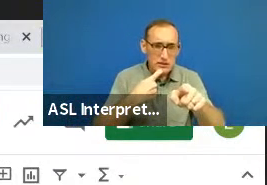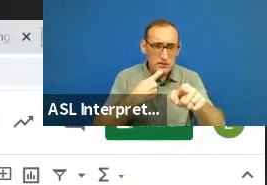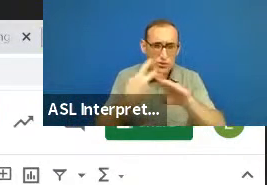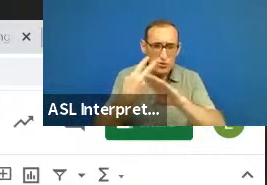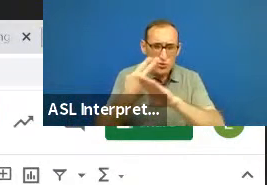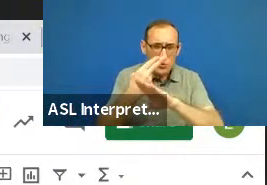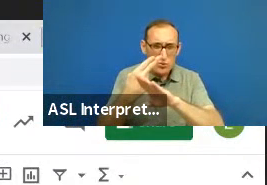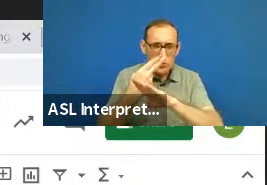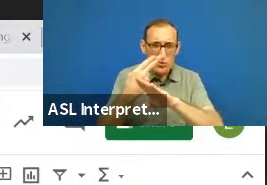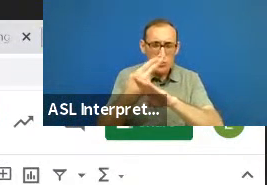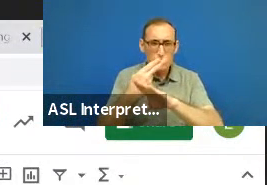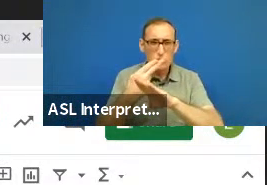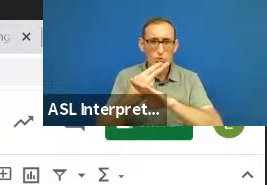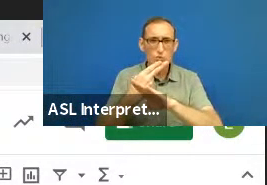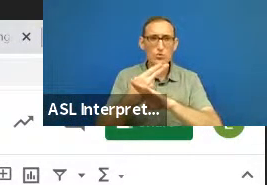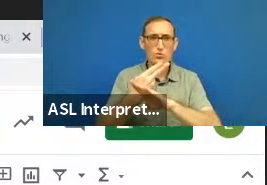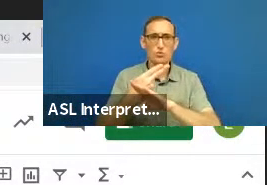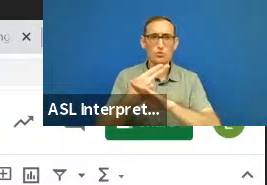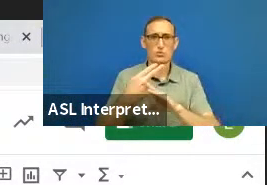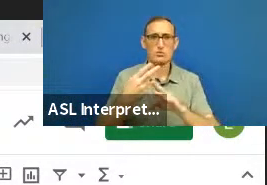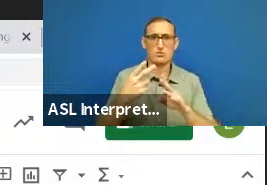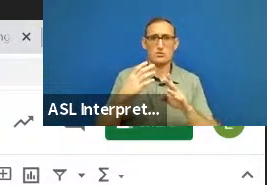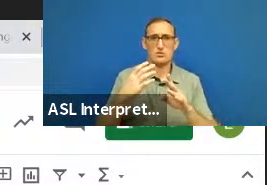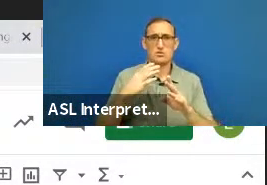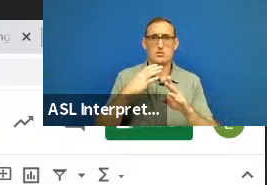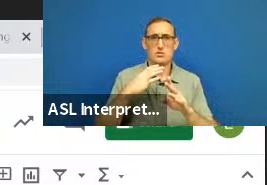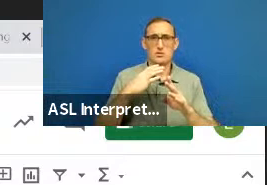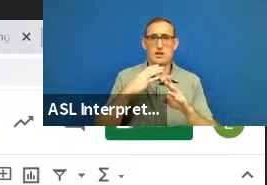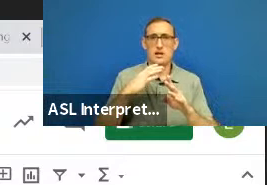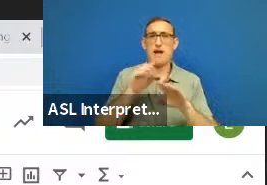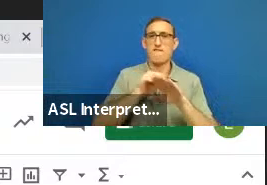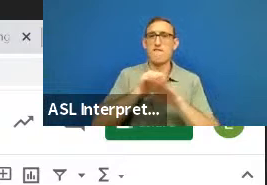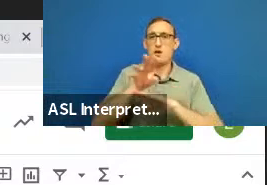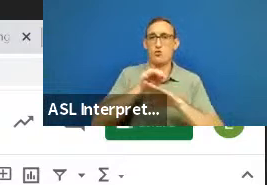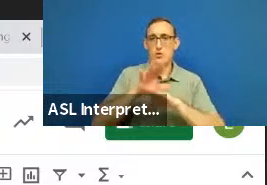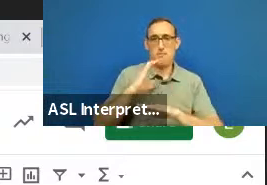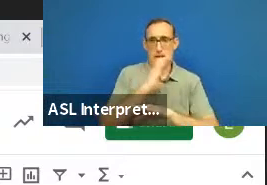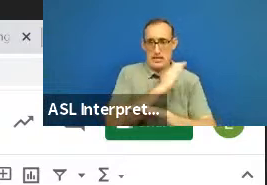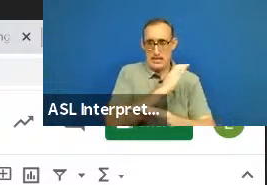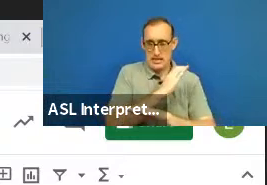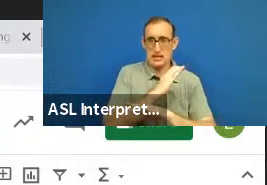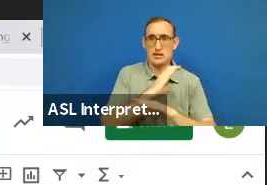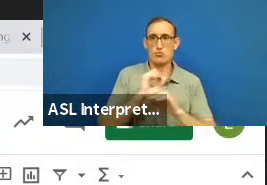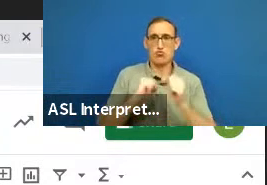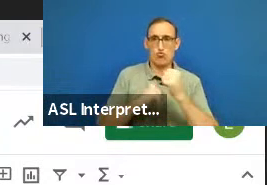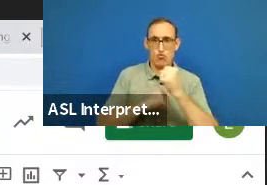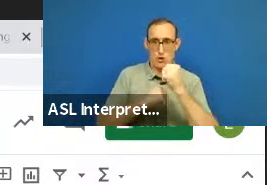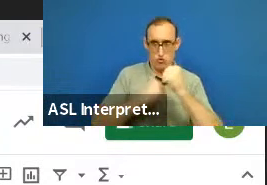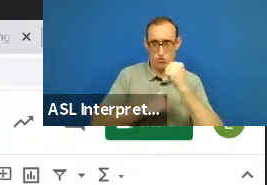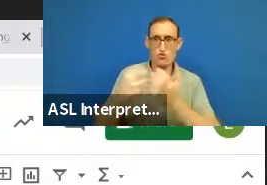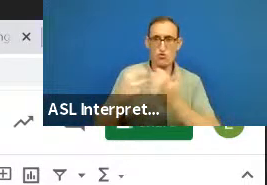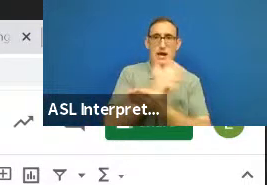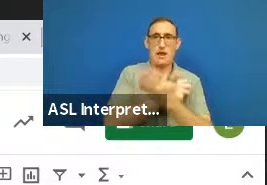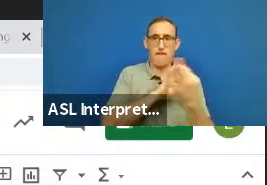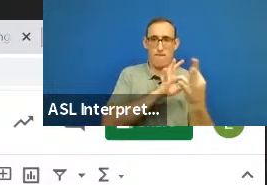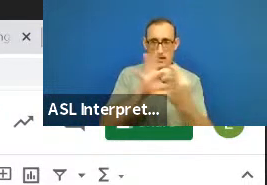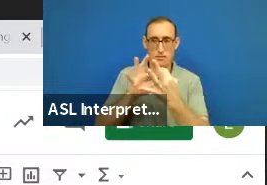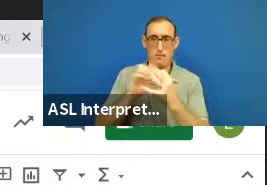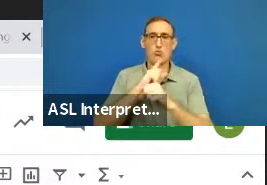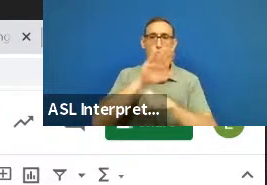committee structure to effectively gather feedback to help all board members receive the same information.